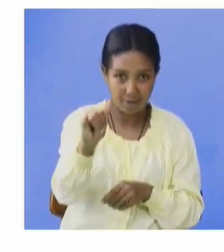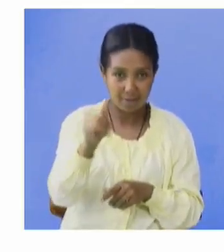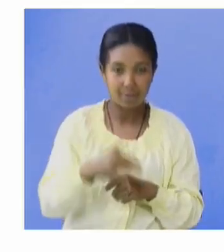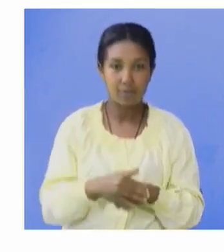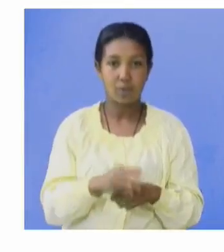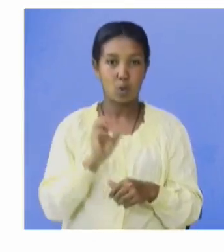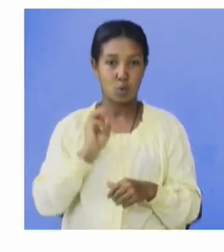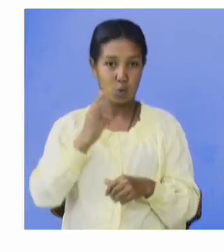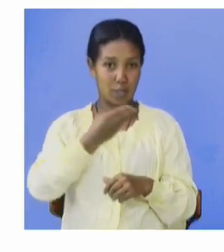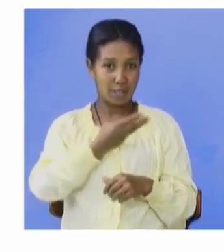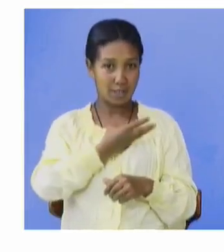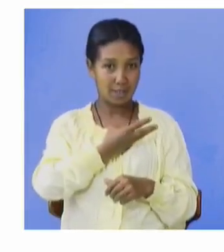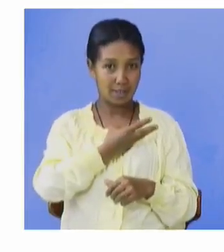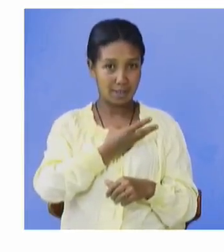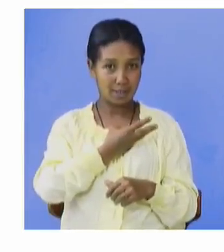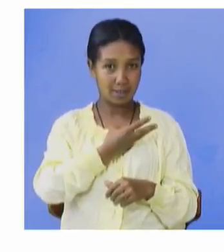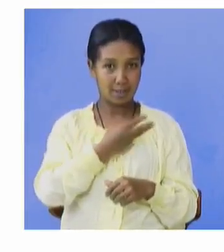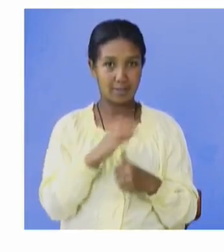we,